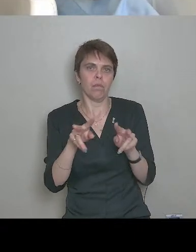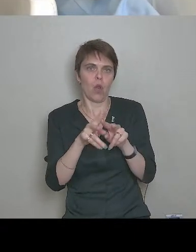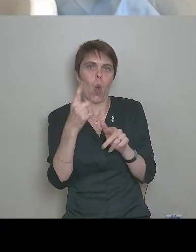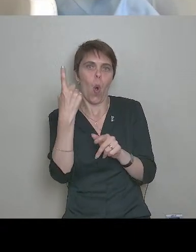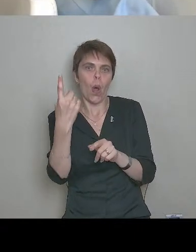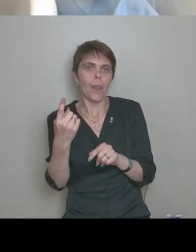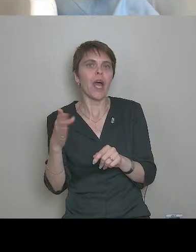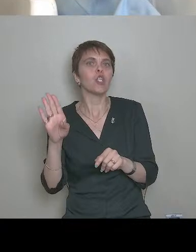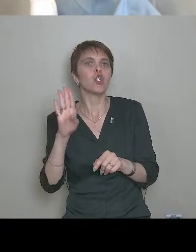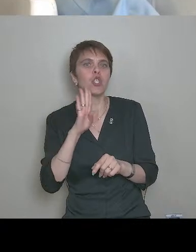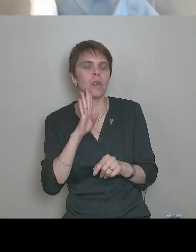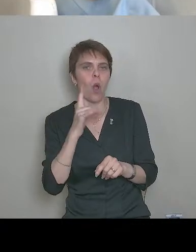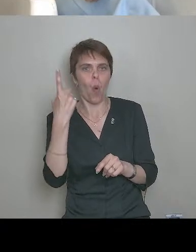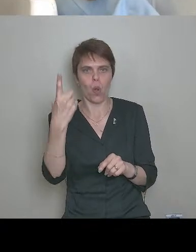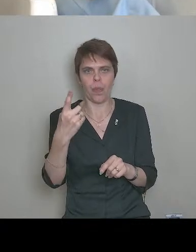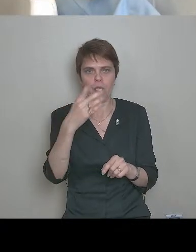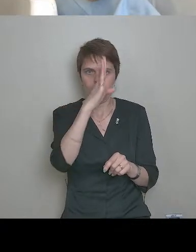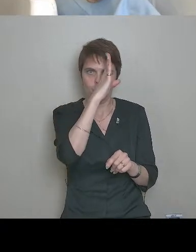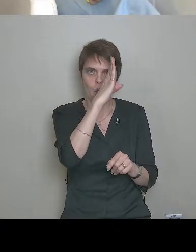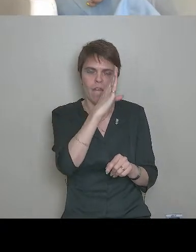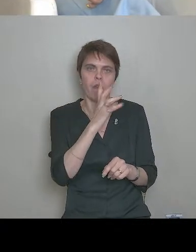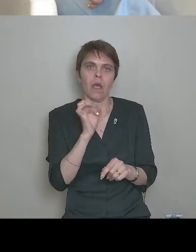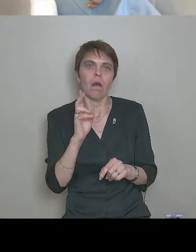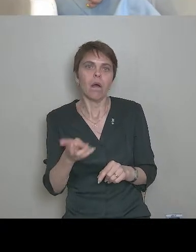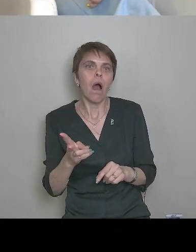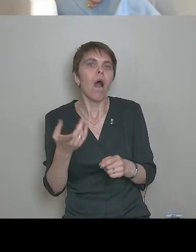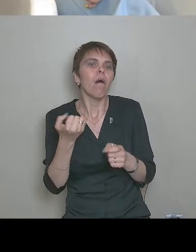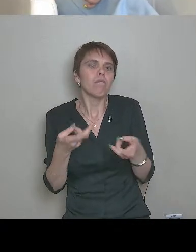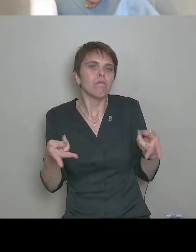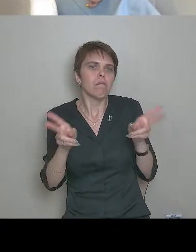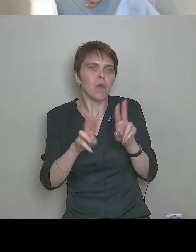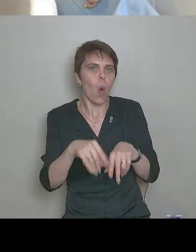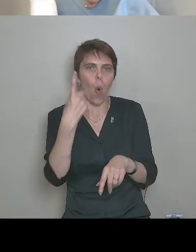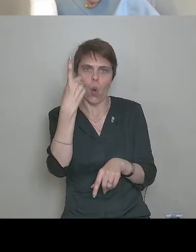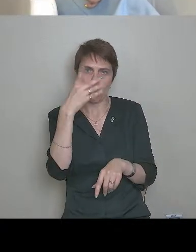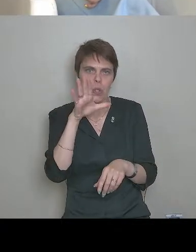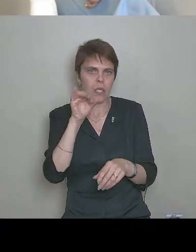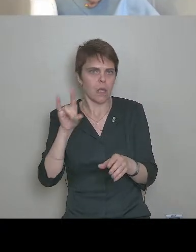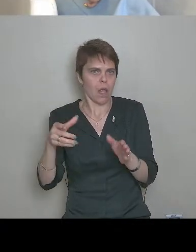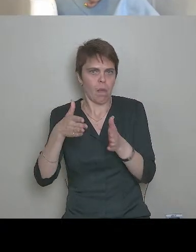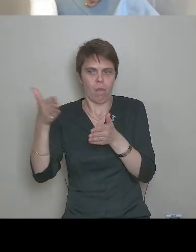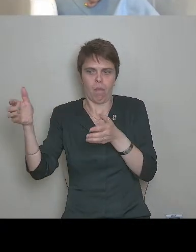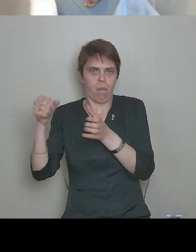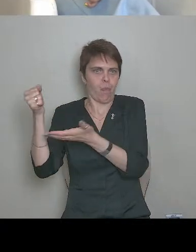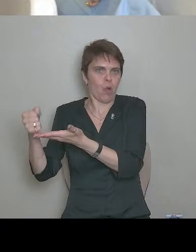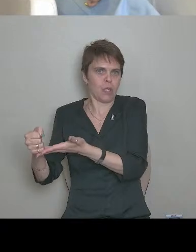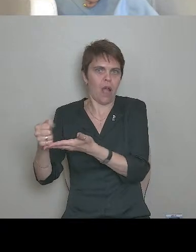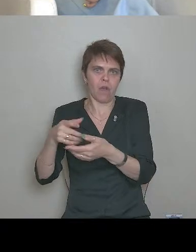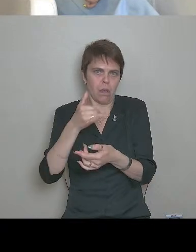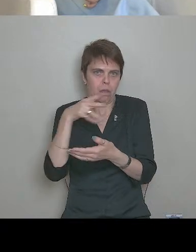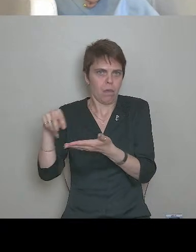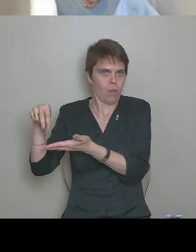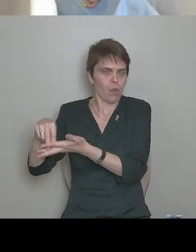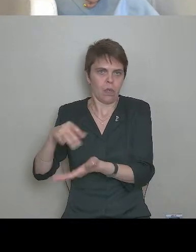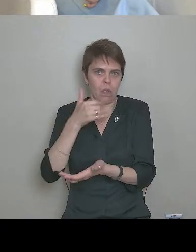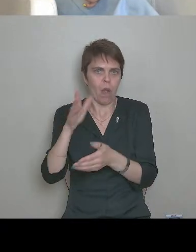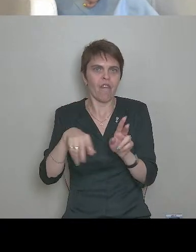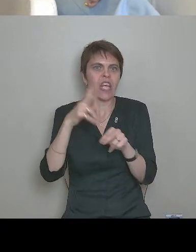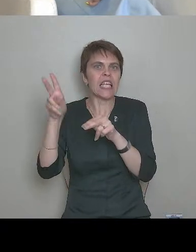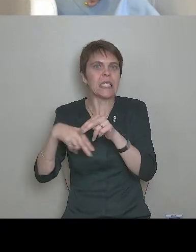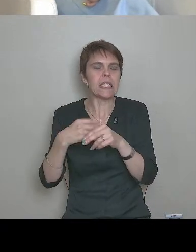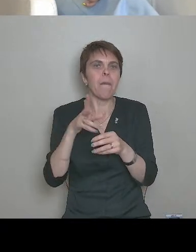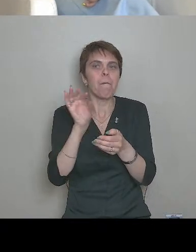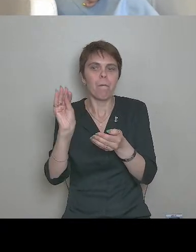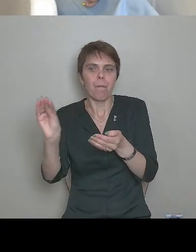then one person should be female, the other is male. So